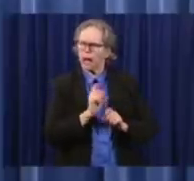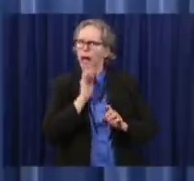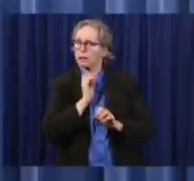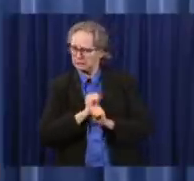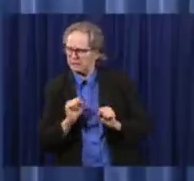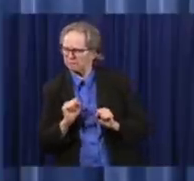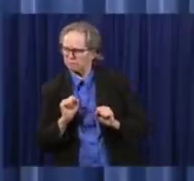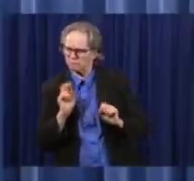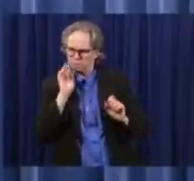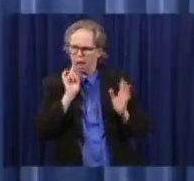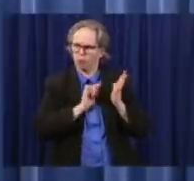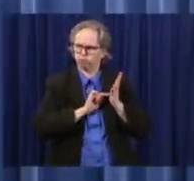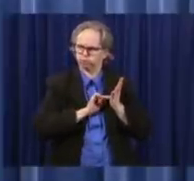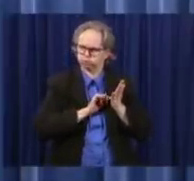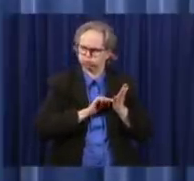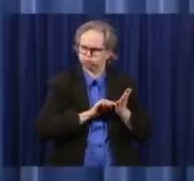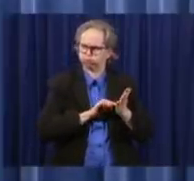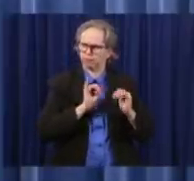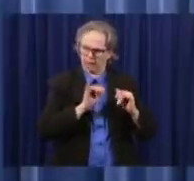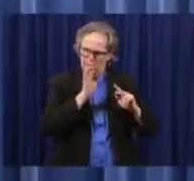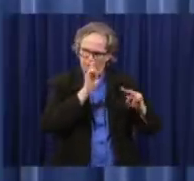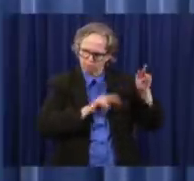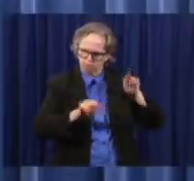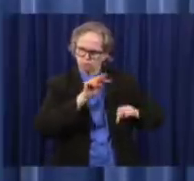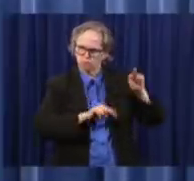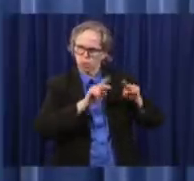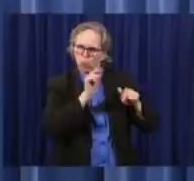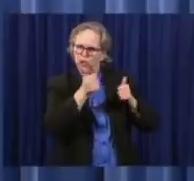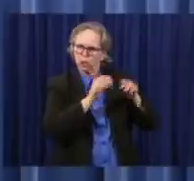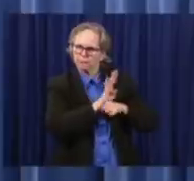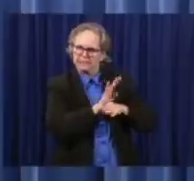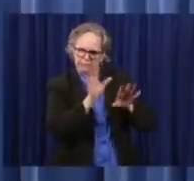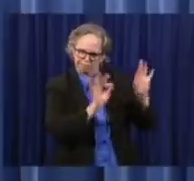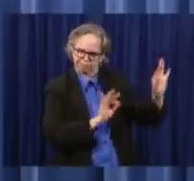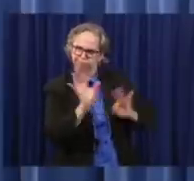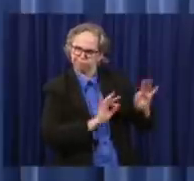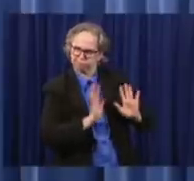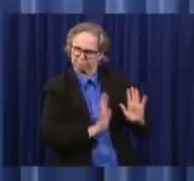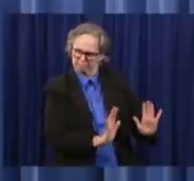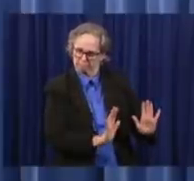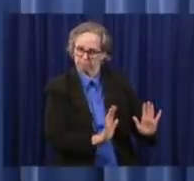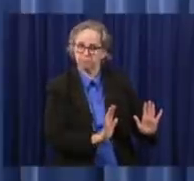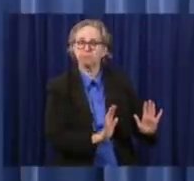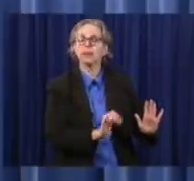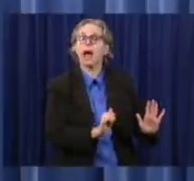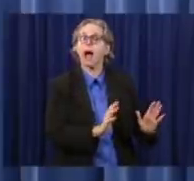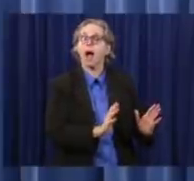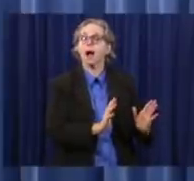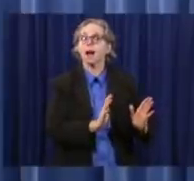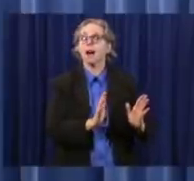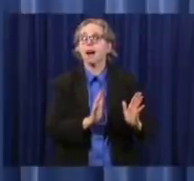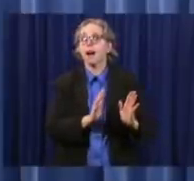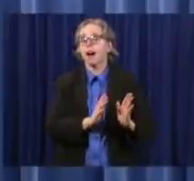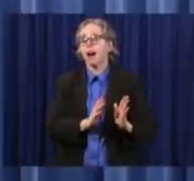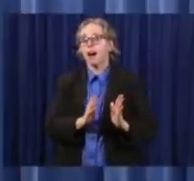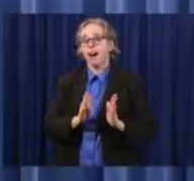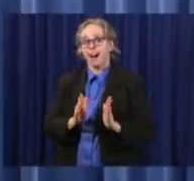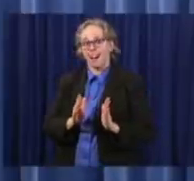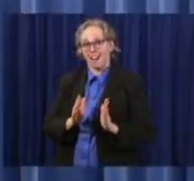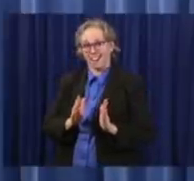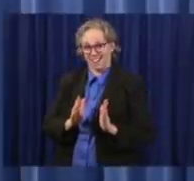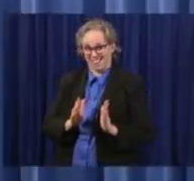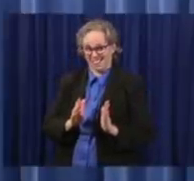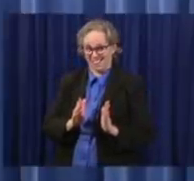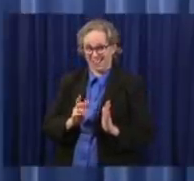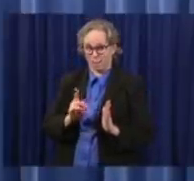can be safer. And as we move forward, you know, we're now getting ready, as I said, to look at things where people are working a lot